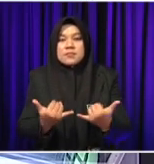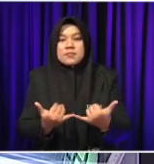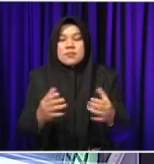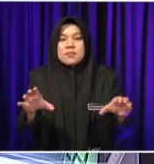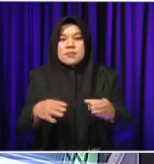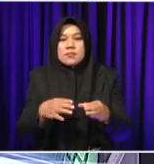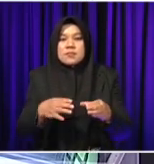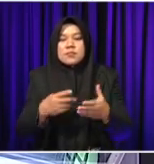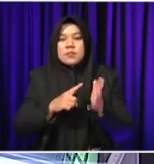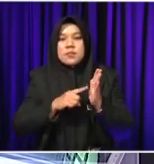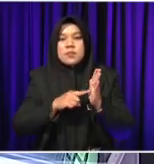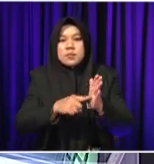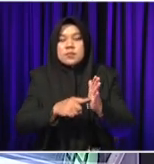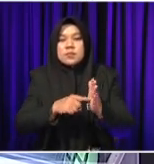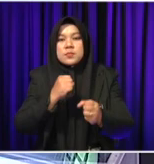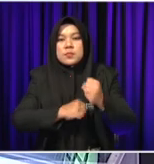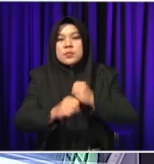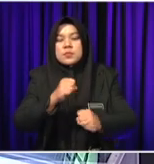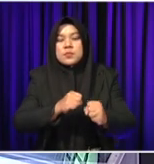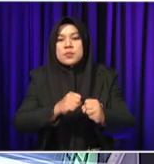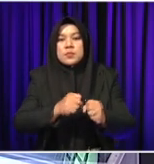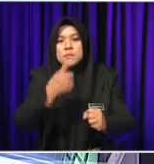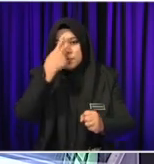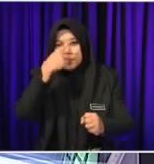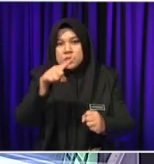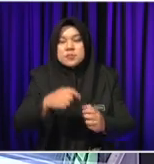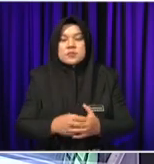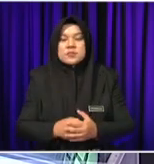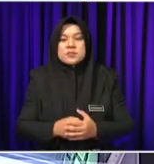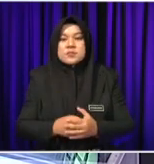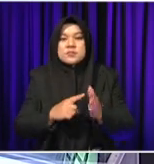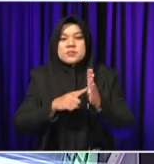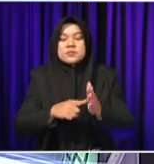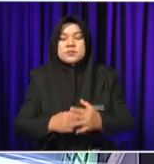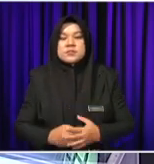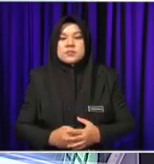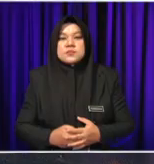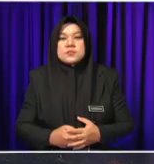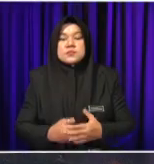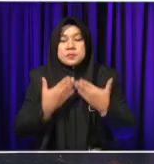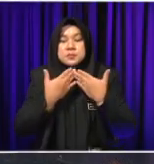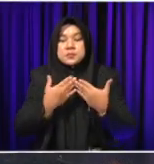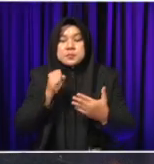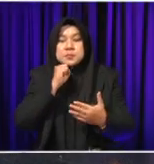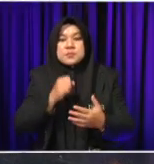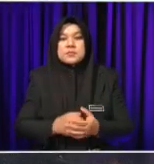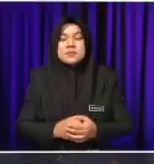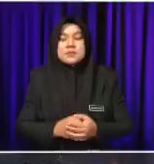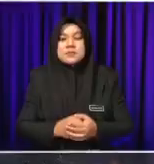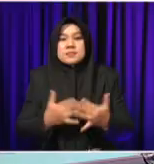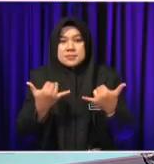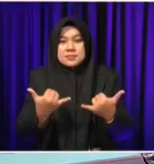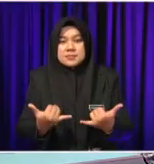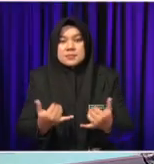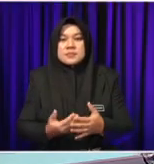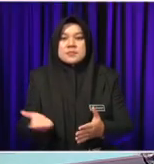bit of presentation, but I will leave that to Madam Fariliza to kick off the floor. All right, thank you, Shafika. So we have now